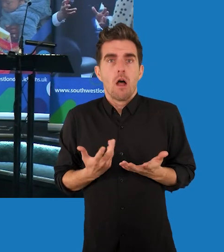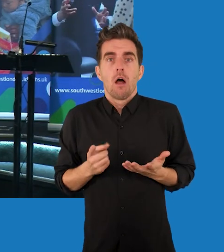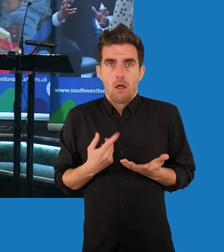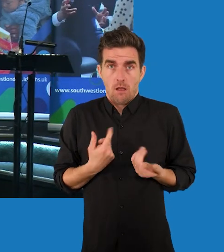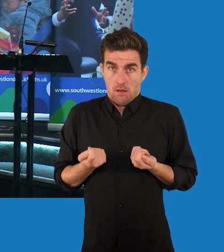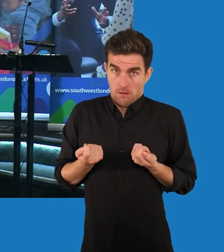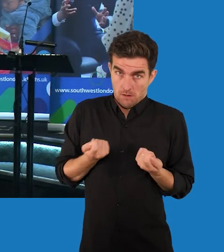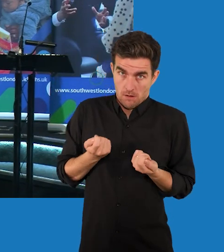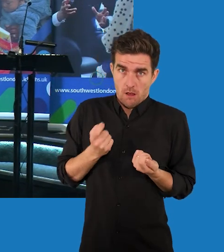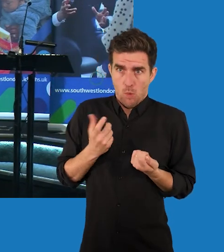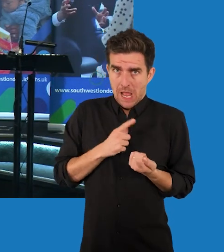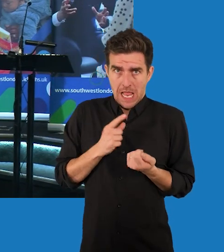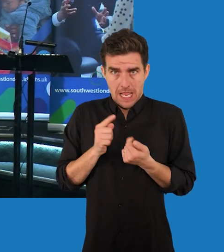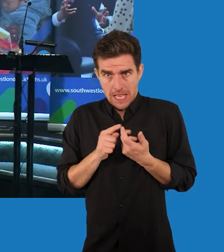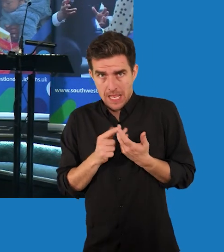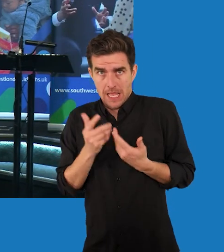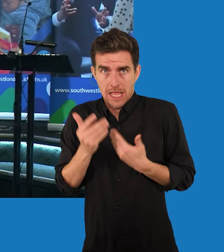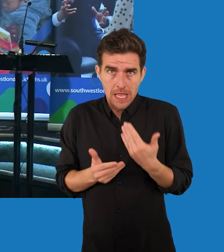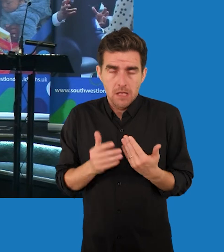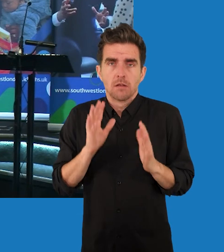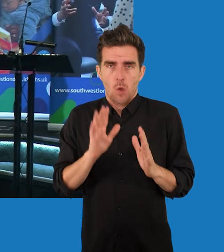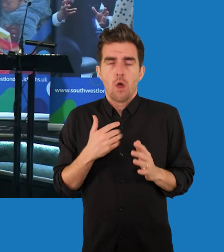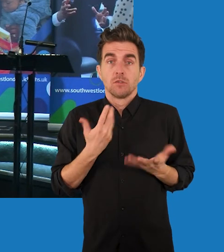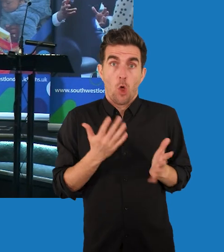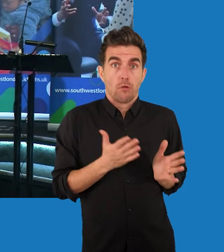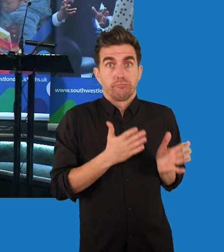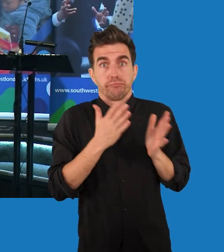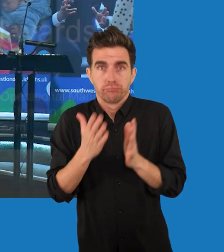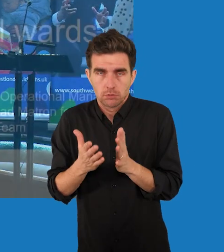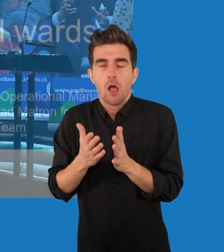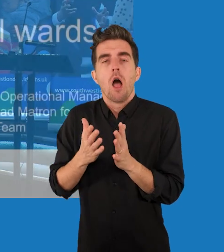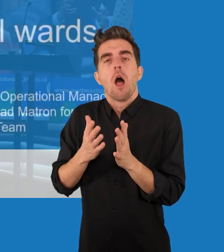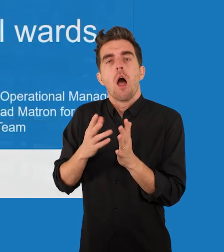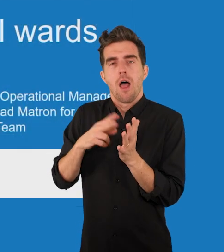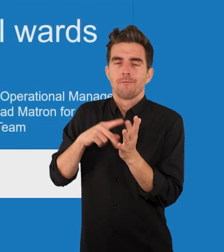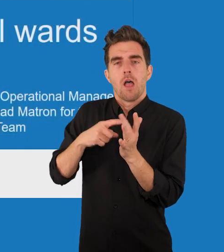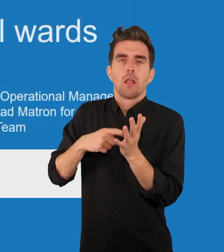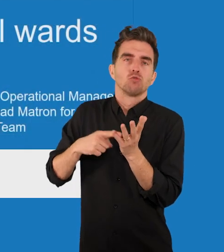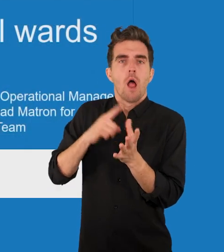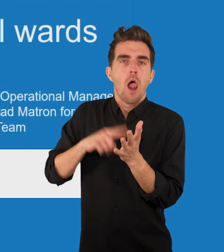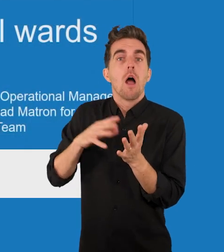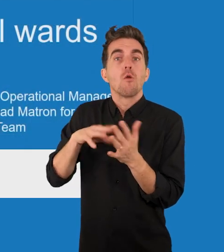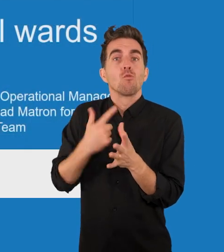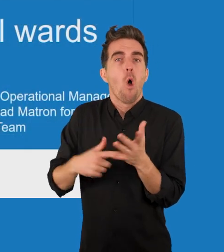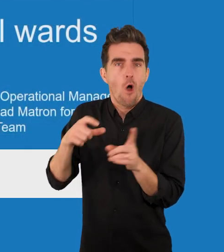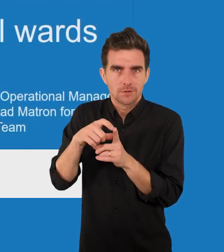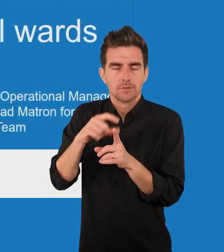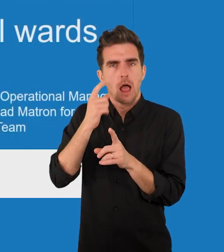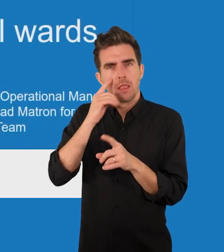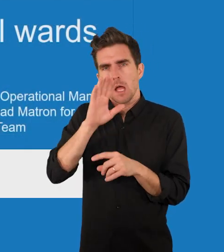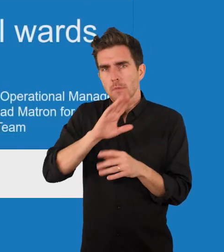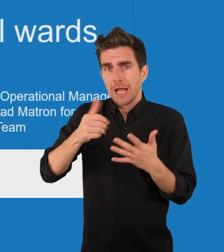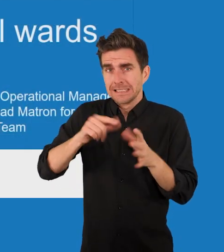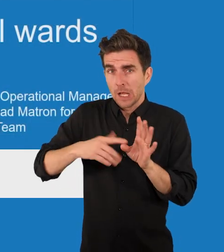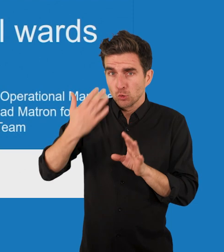manage the way in which we do things. Moving on to virtual wards now. And